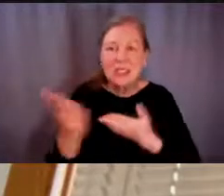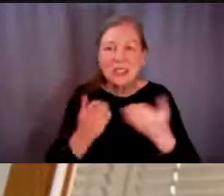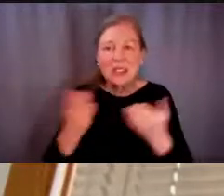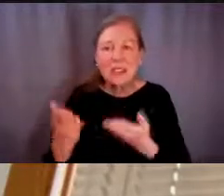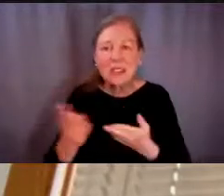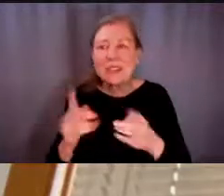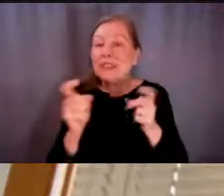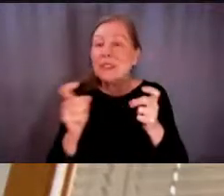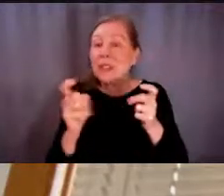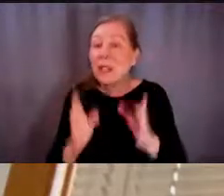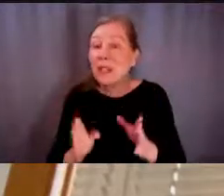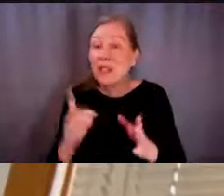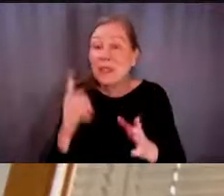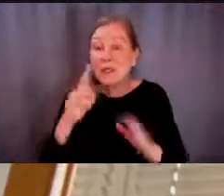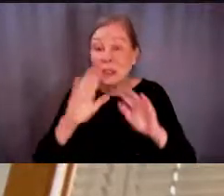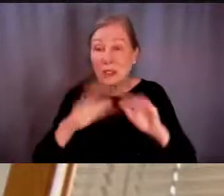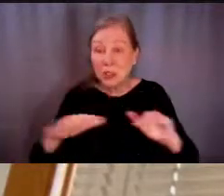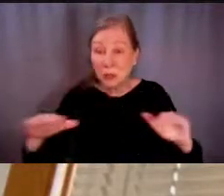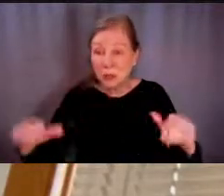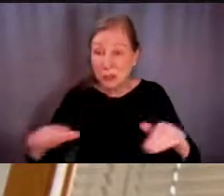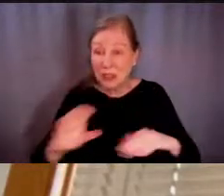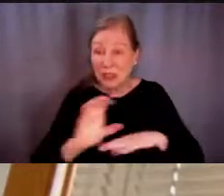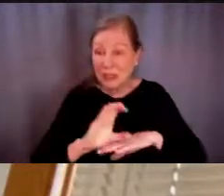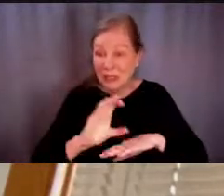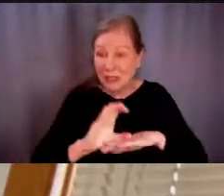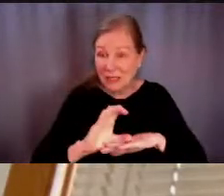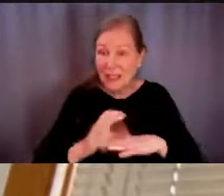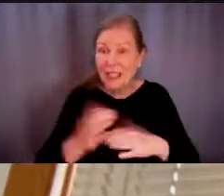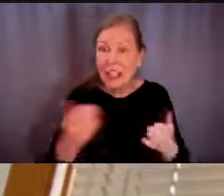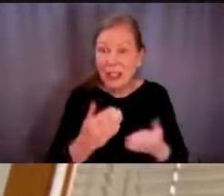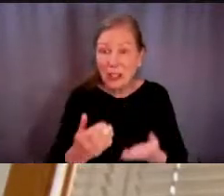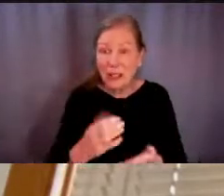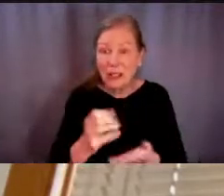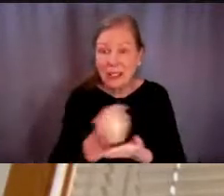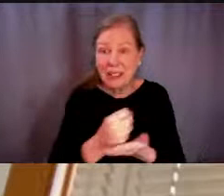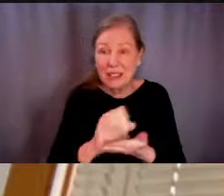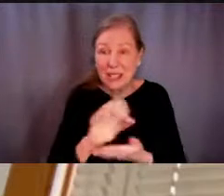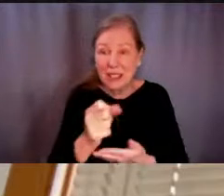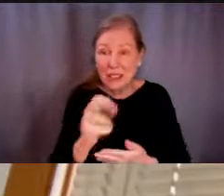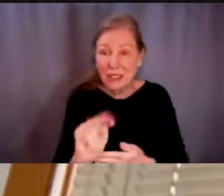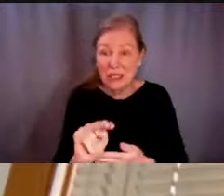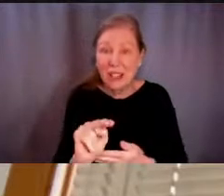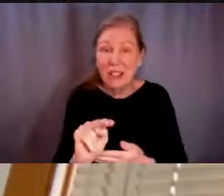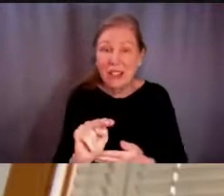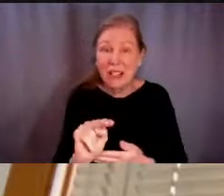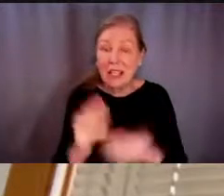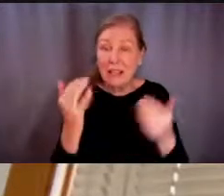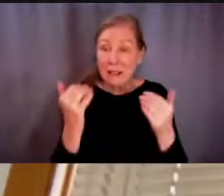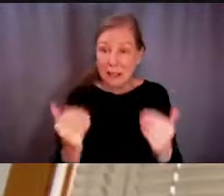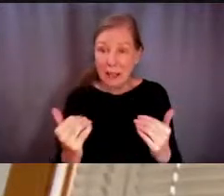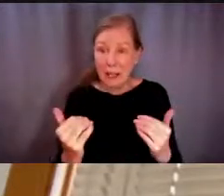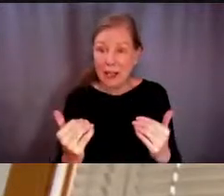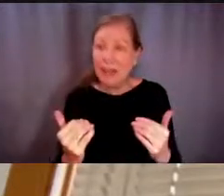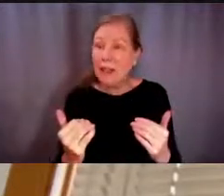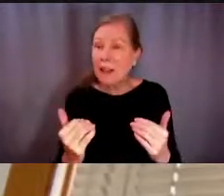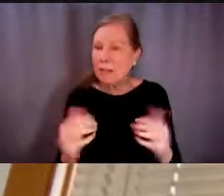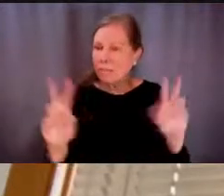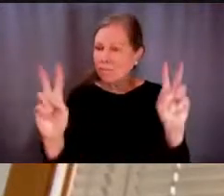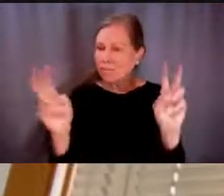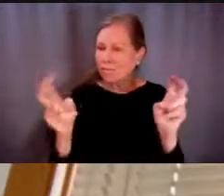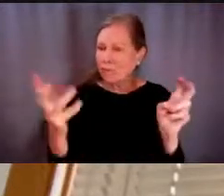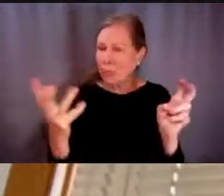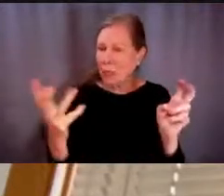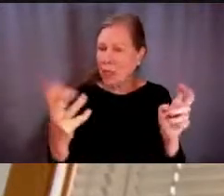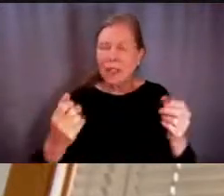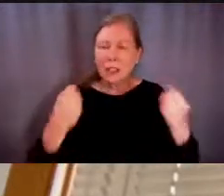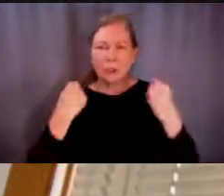Ministry at St. John. Today, we are thinking about strength, both the strength